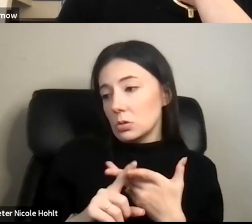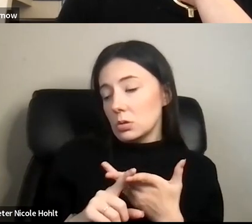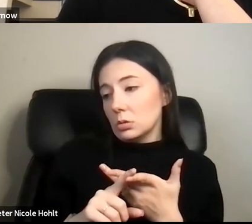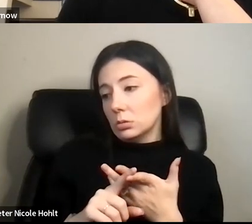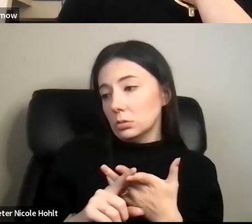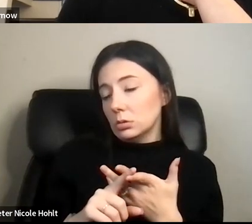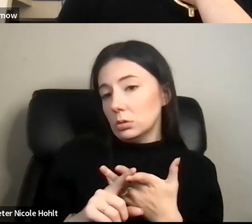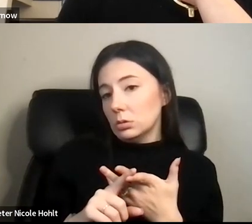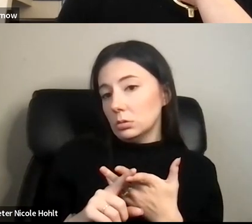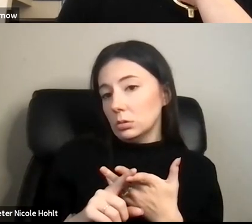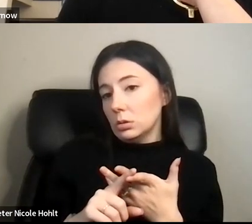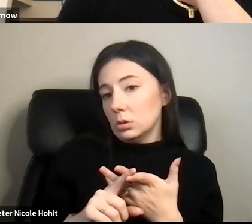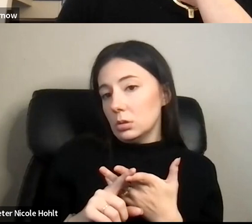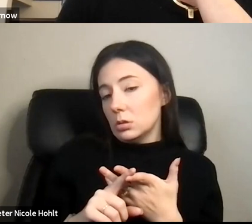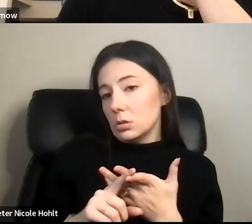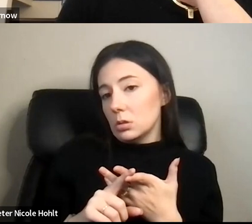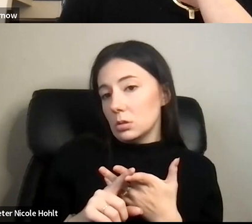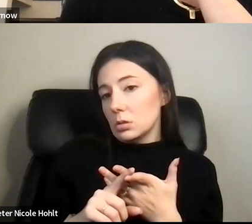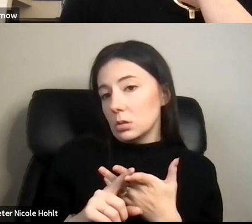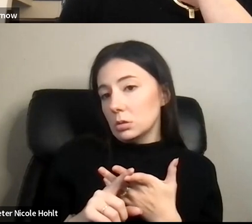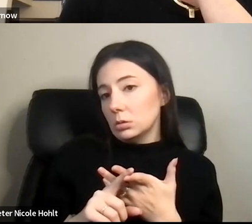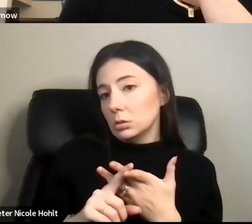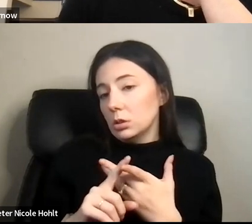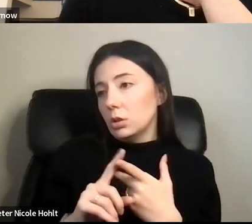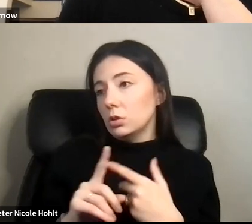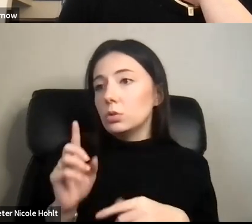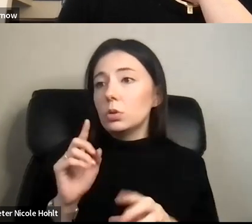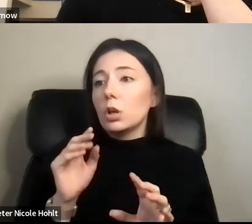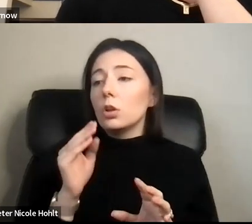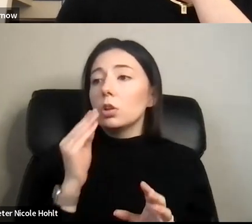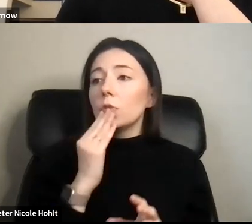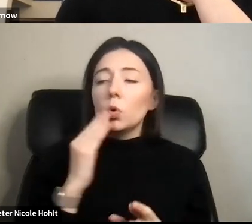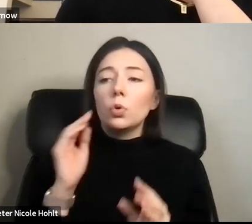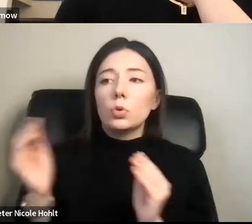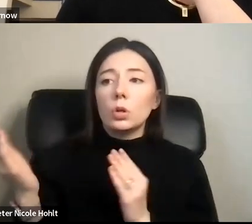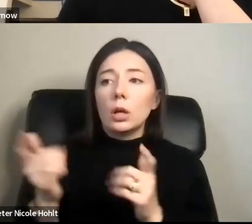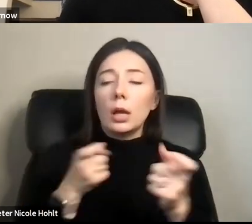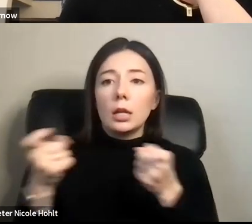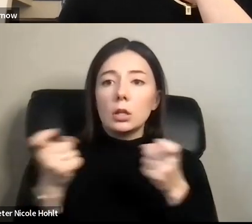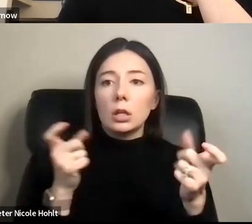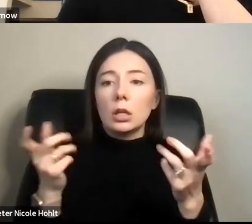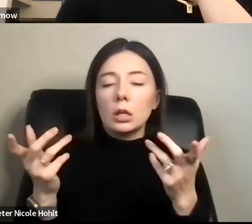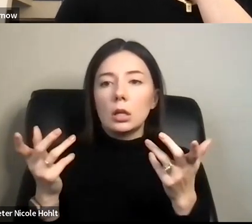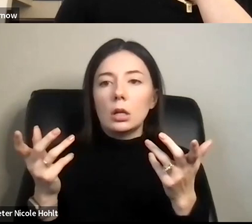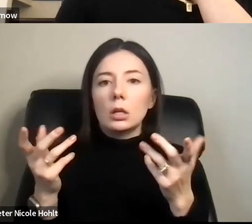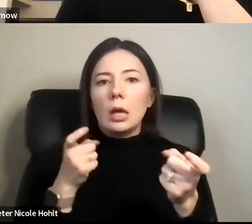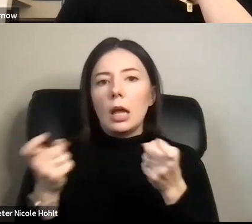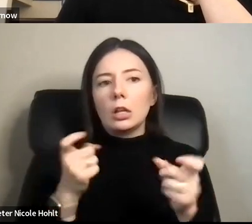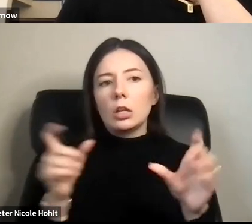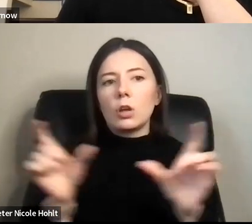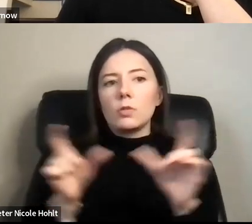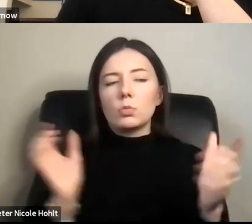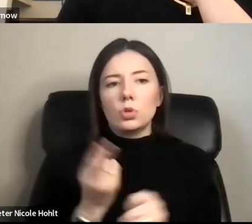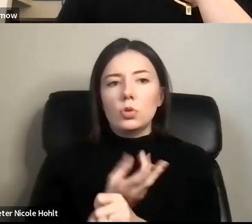the food handlers that we're using now. I think it's just safe food or just